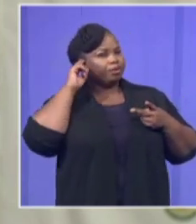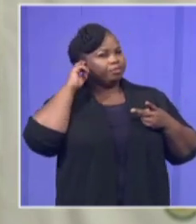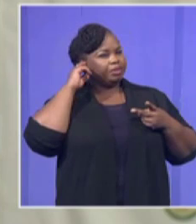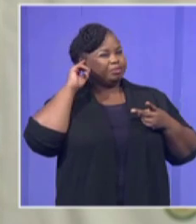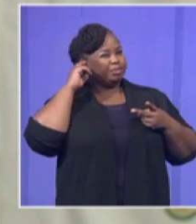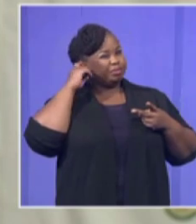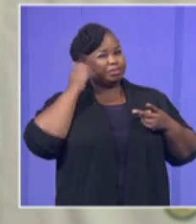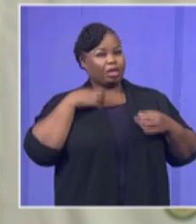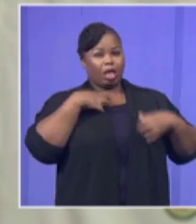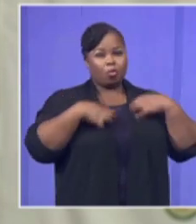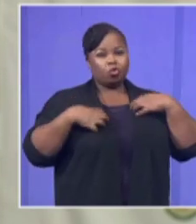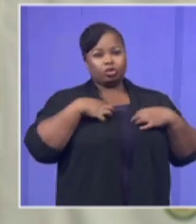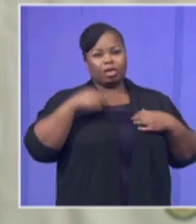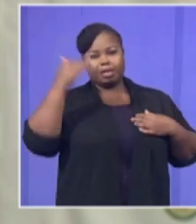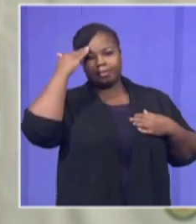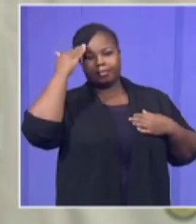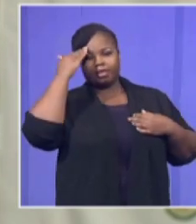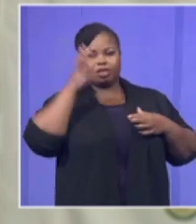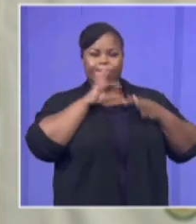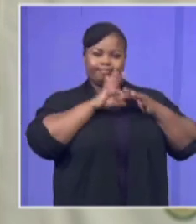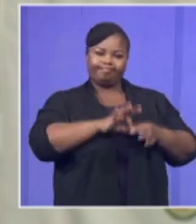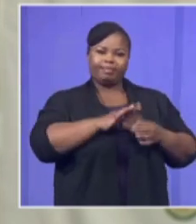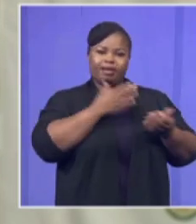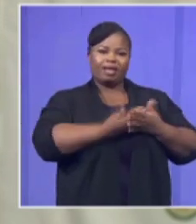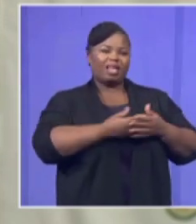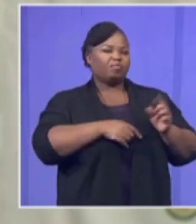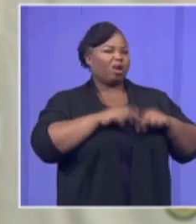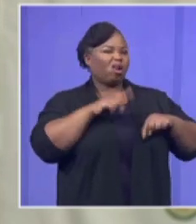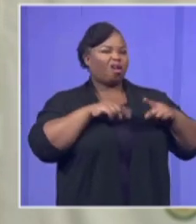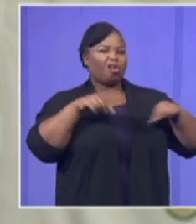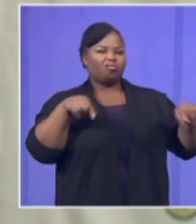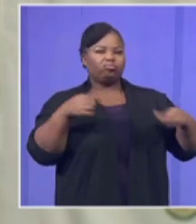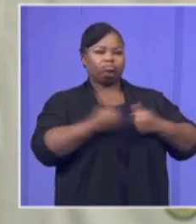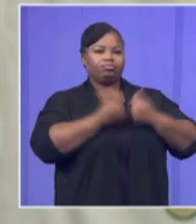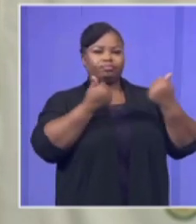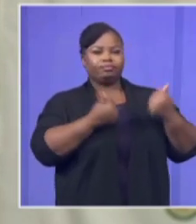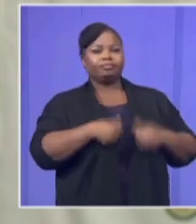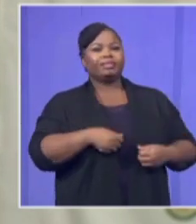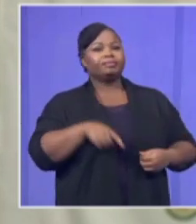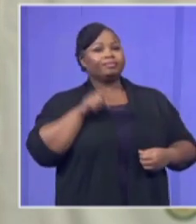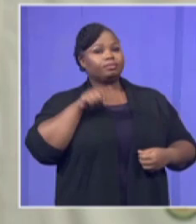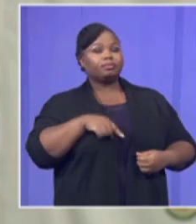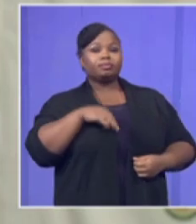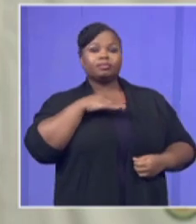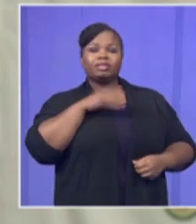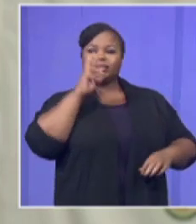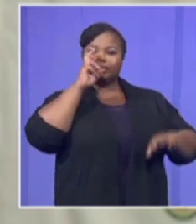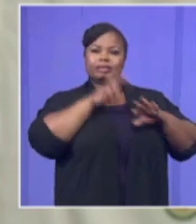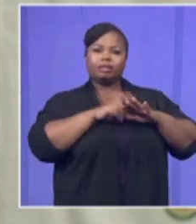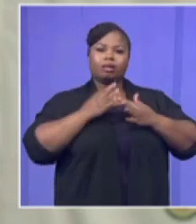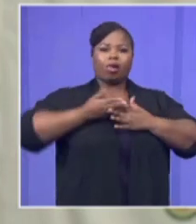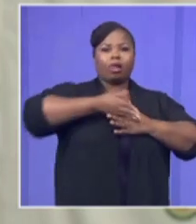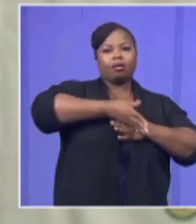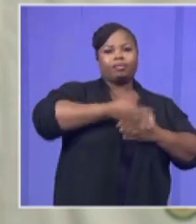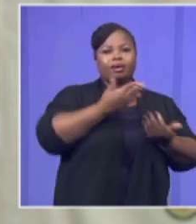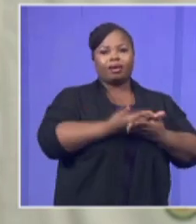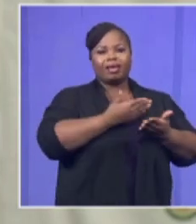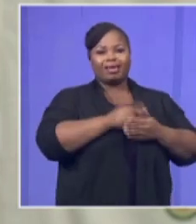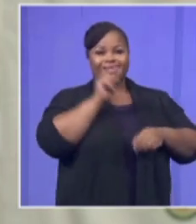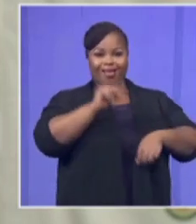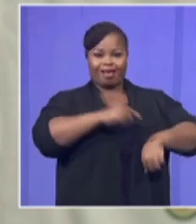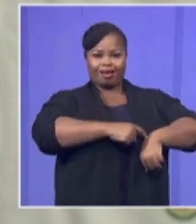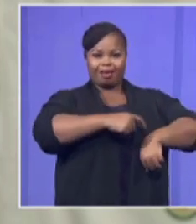mentally and emotionally related. So it's a range of challenges, and it simple needs some kind of intervention at that